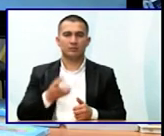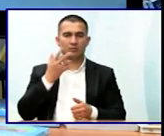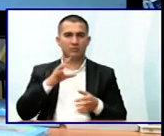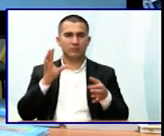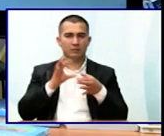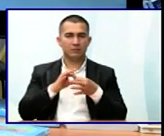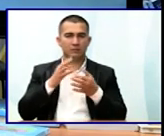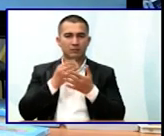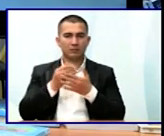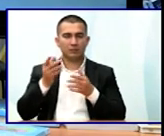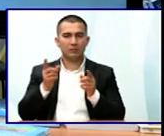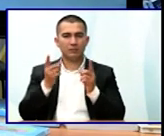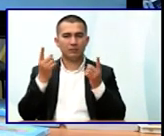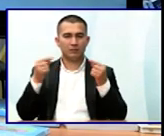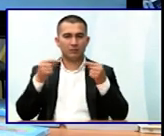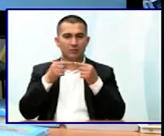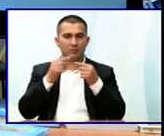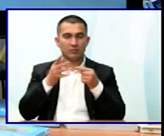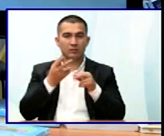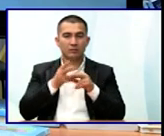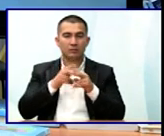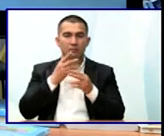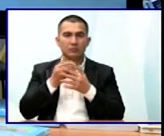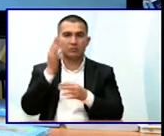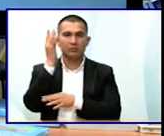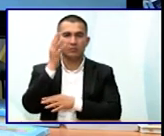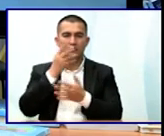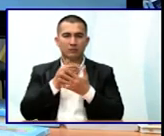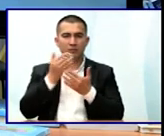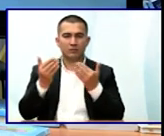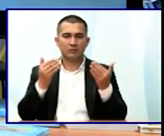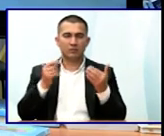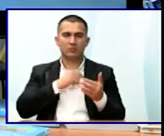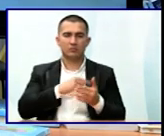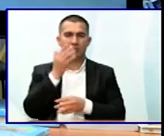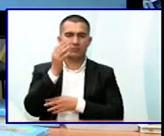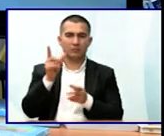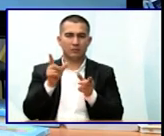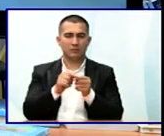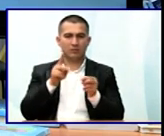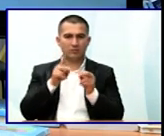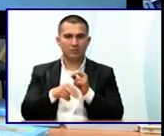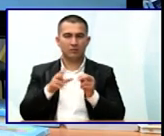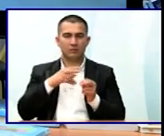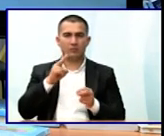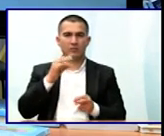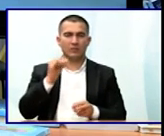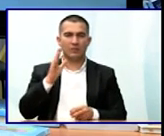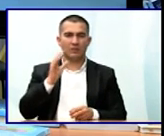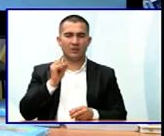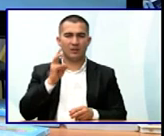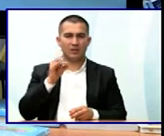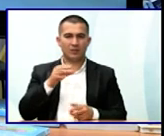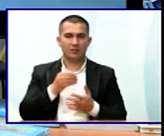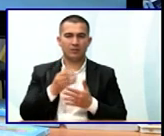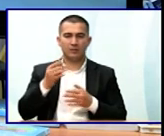Ulanadigan kurtagimizning postlog'i va yog'ochligi bilan birga kesib olinadi va payvand tagdagi